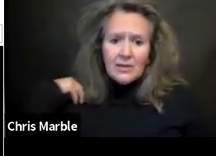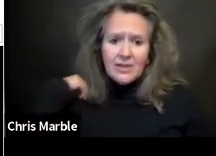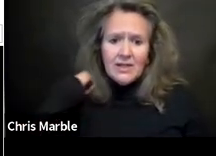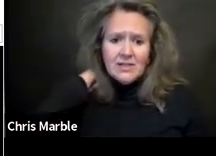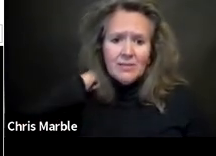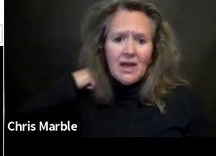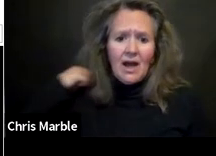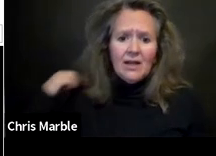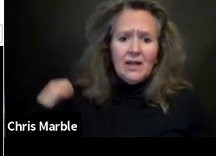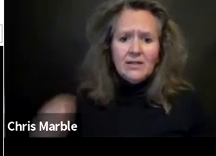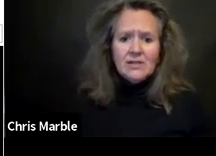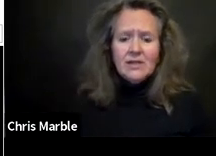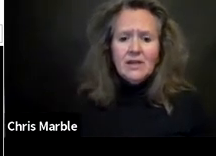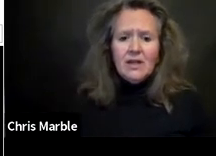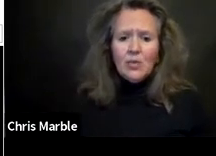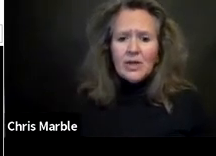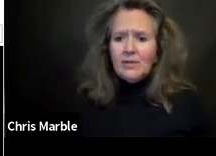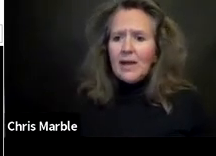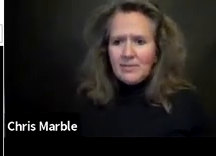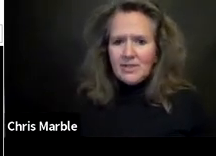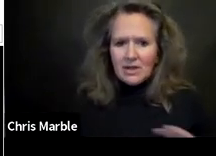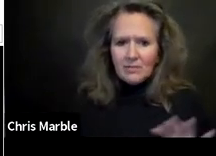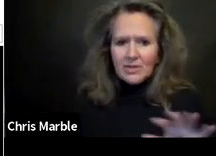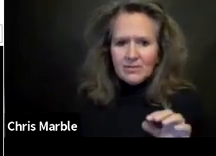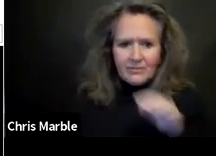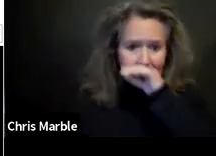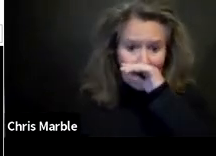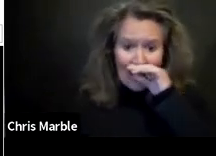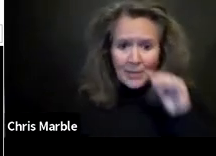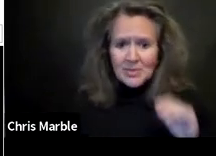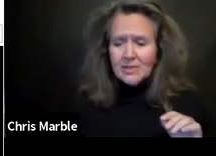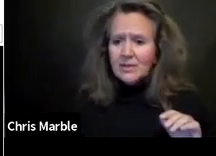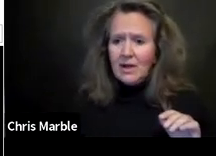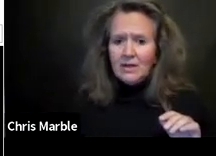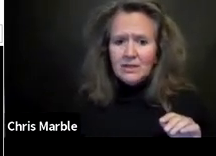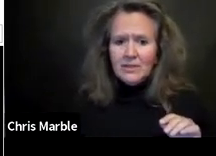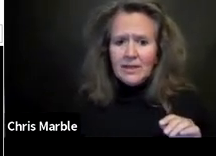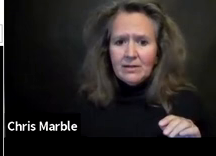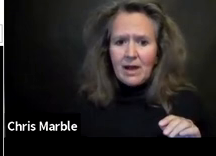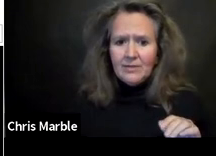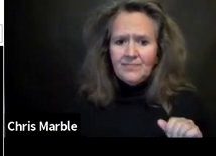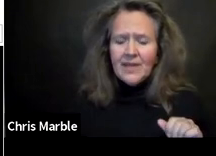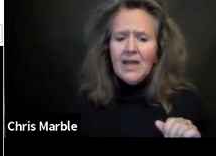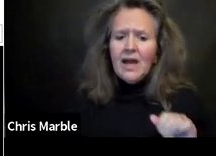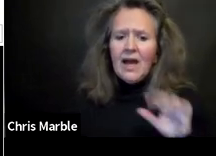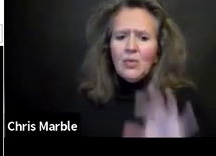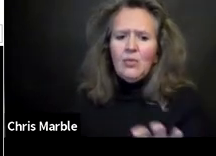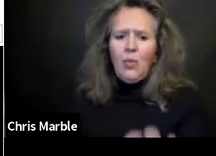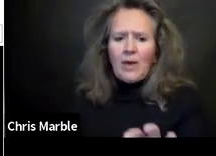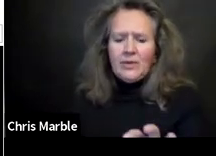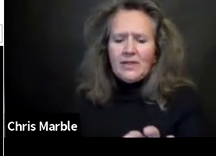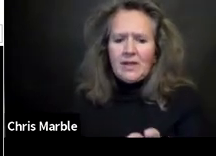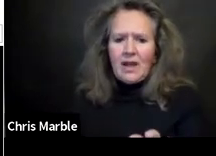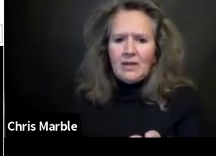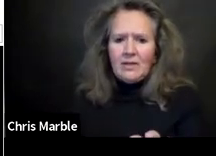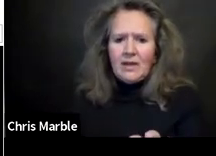Continuing on with hitting some of the highlights, I'm going to be talking about some video apps a little bit later on. I would